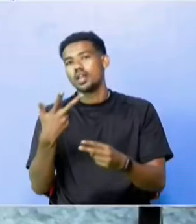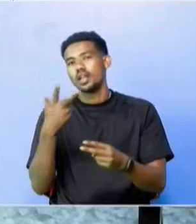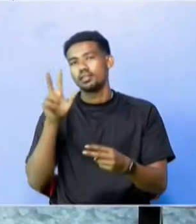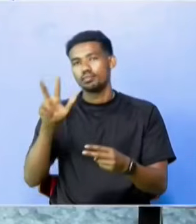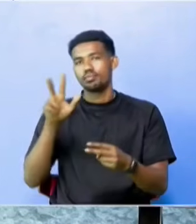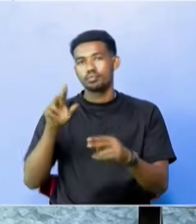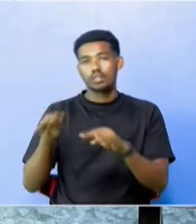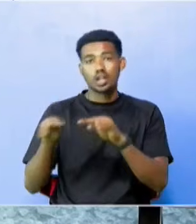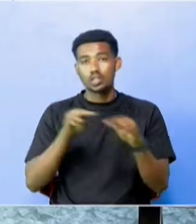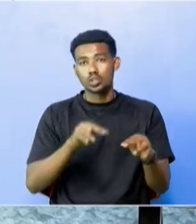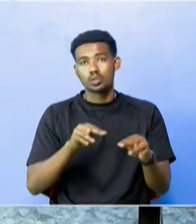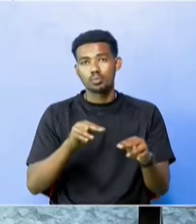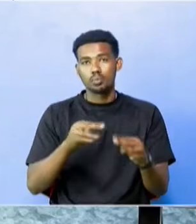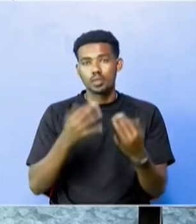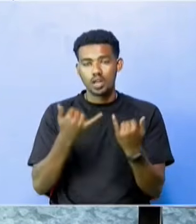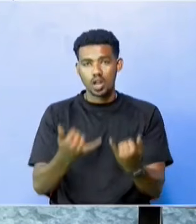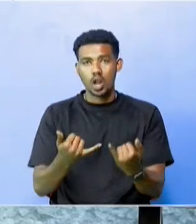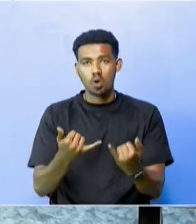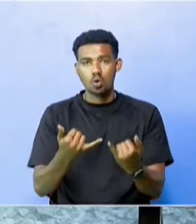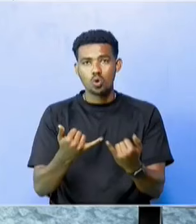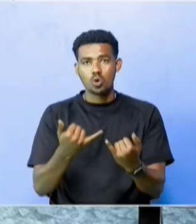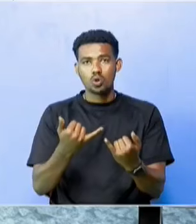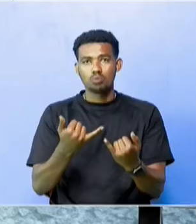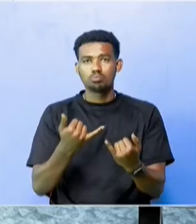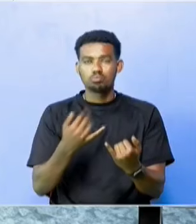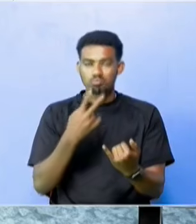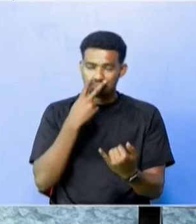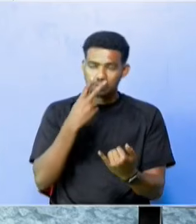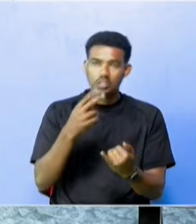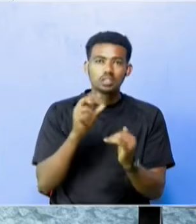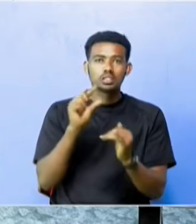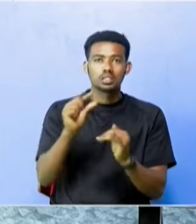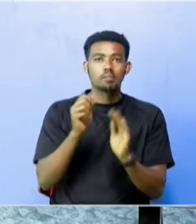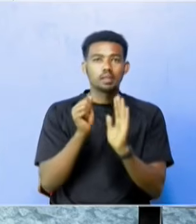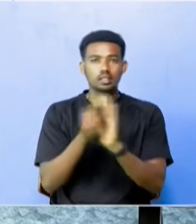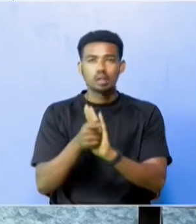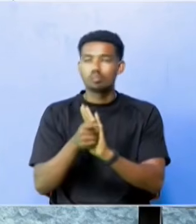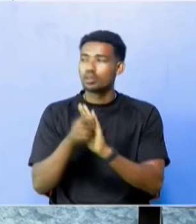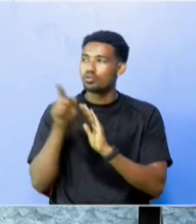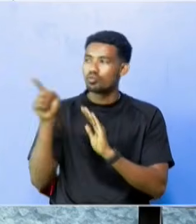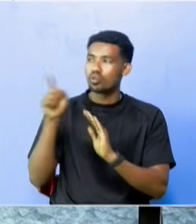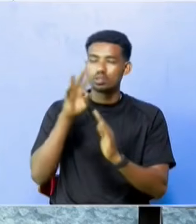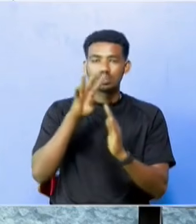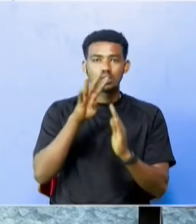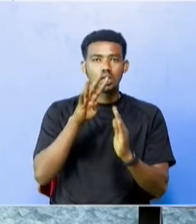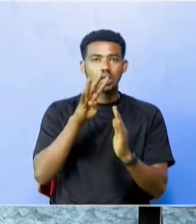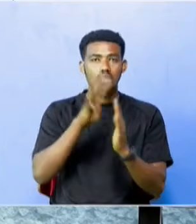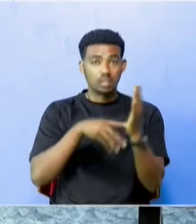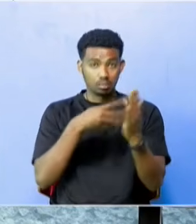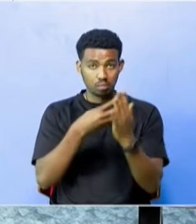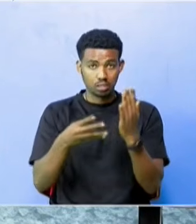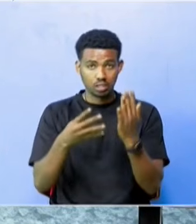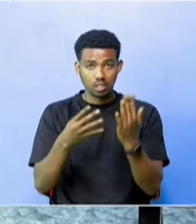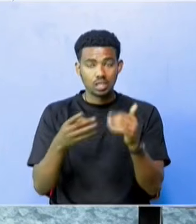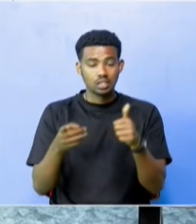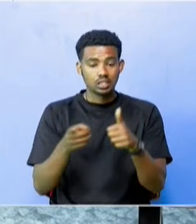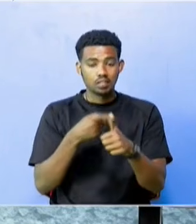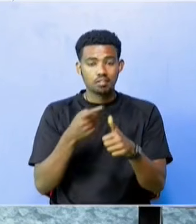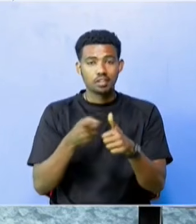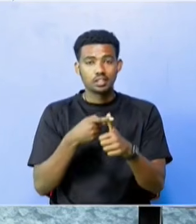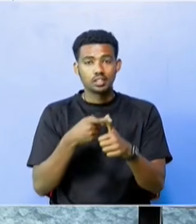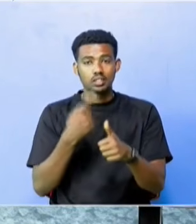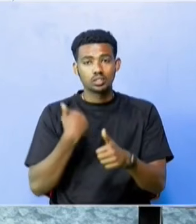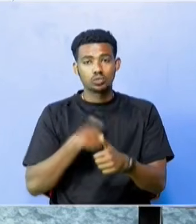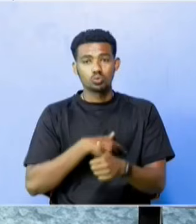see some examples based on these three. All right? On the first one, let us use